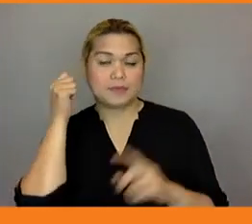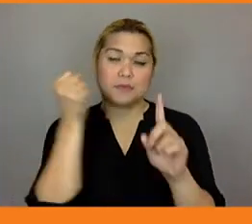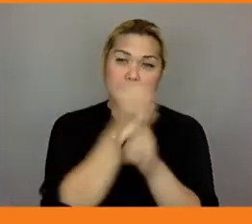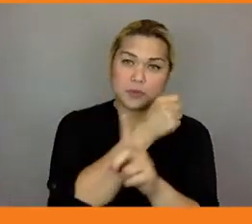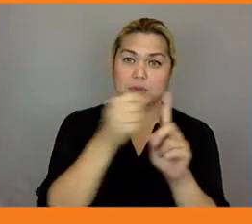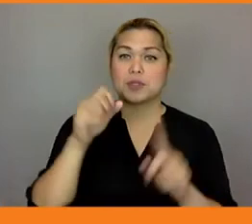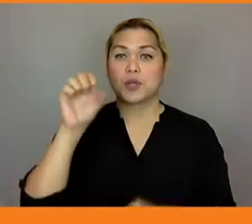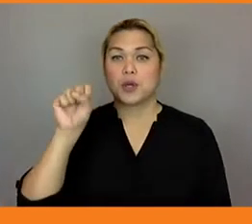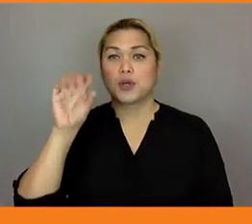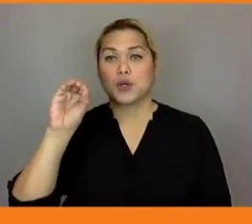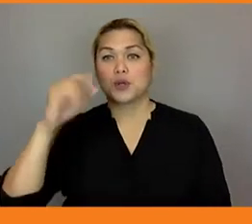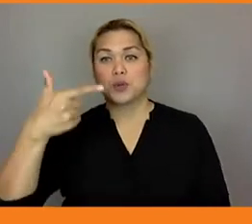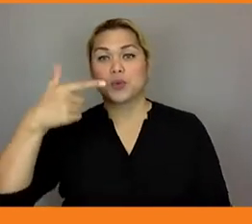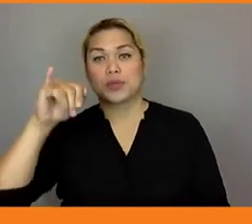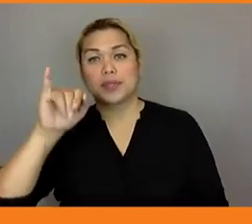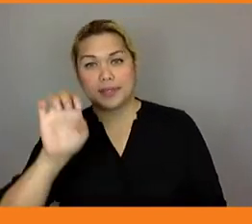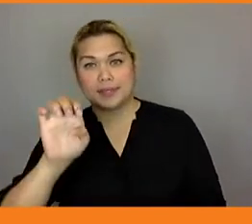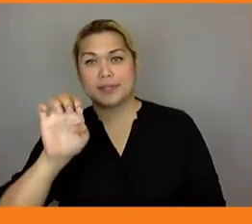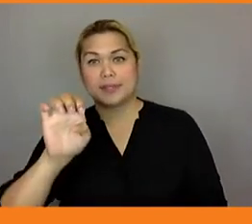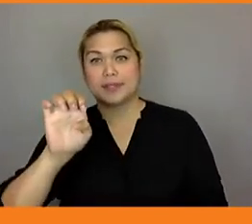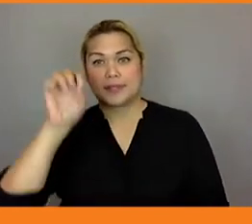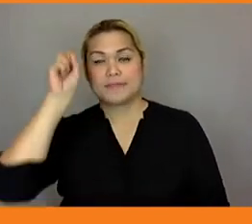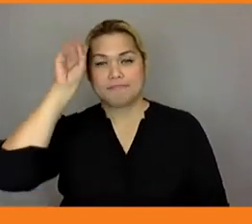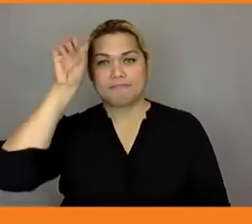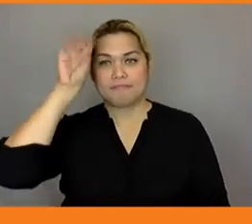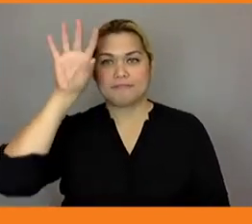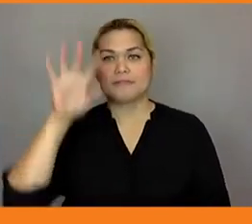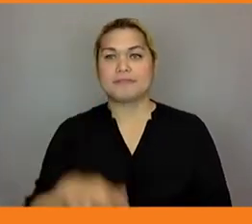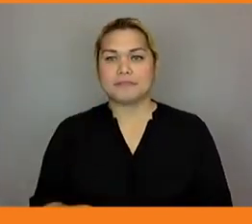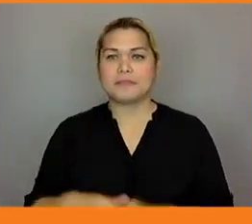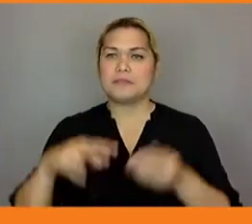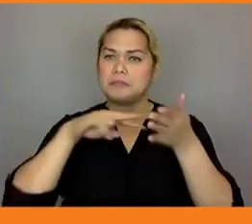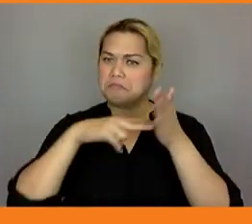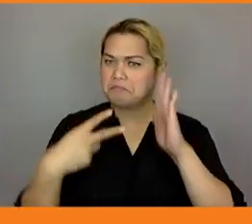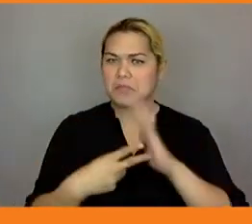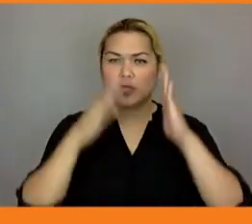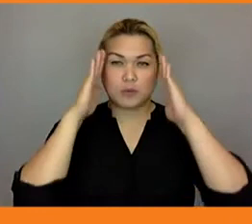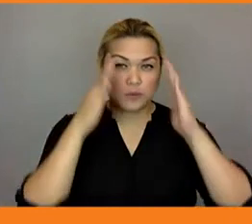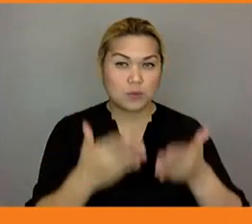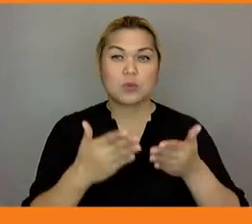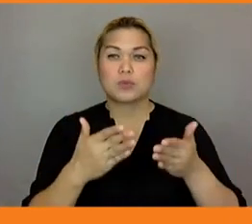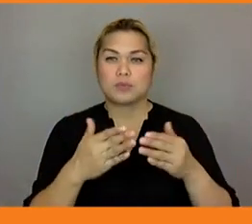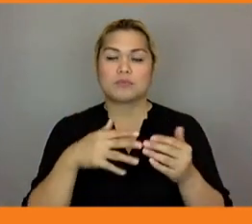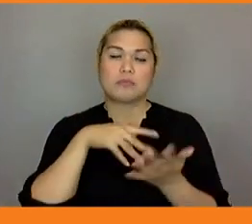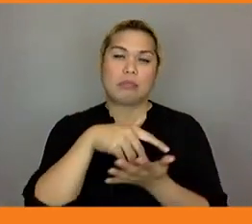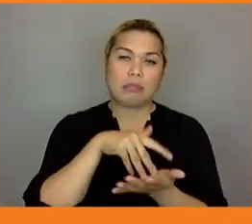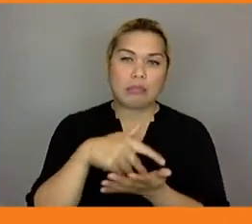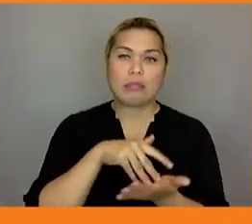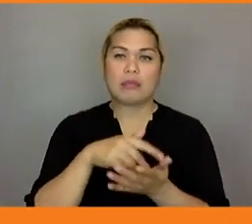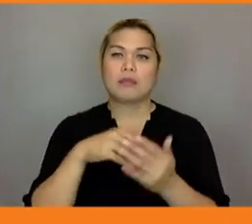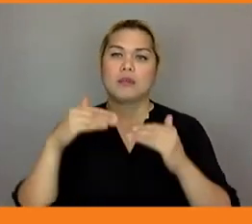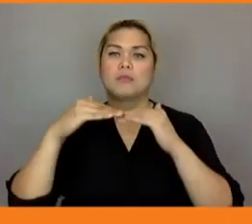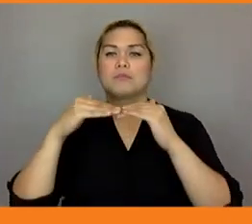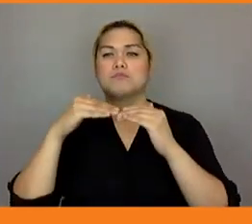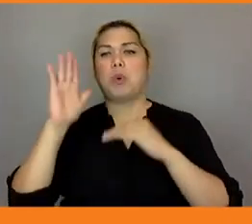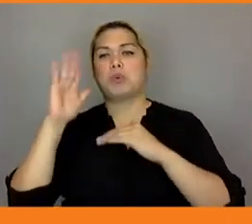risks. The policy would also focus on vulnerable and disadvantaged groups. And three,